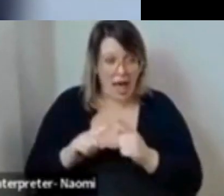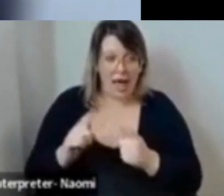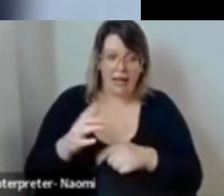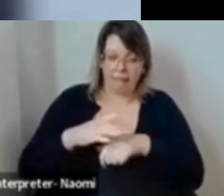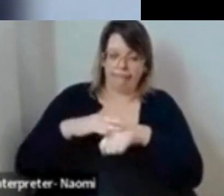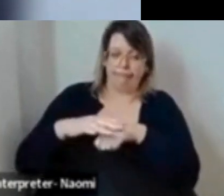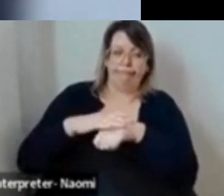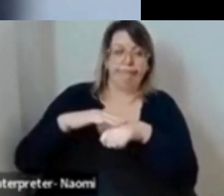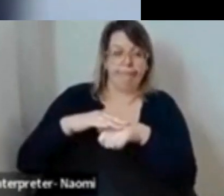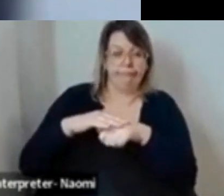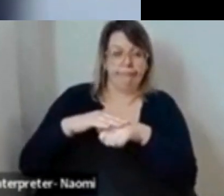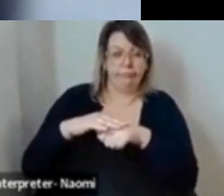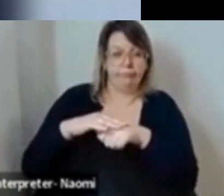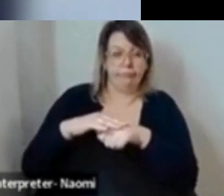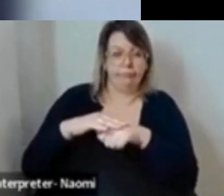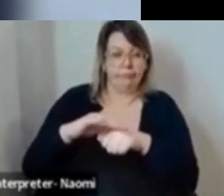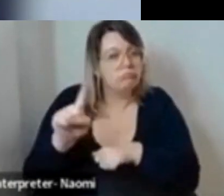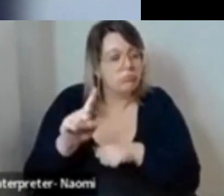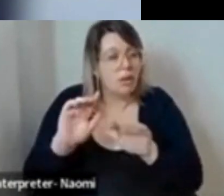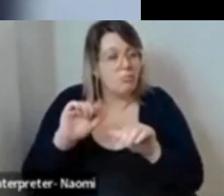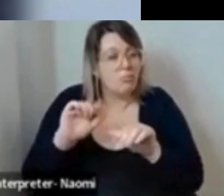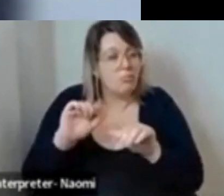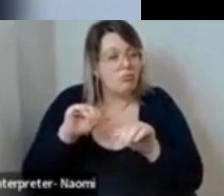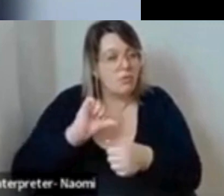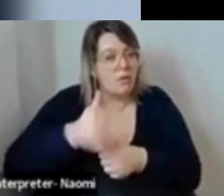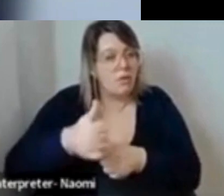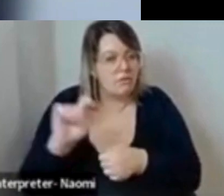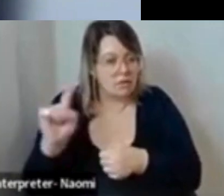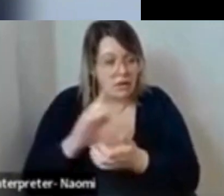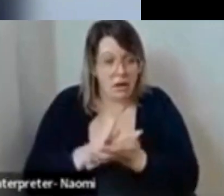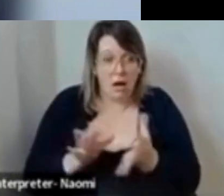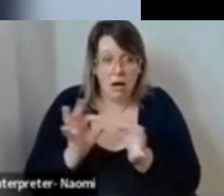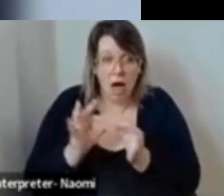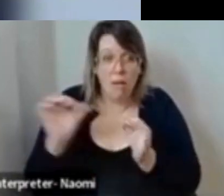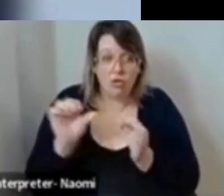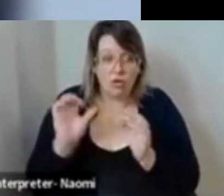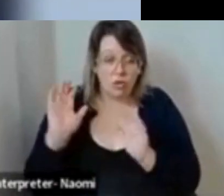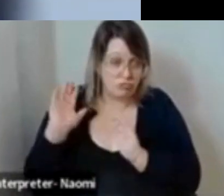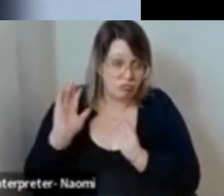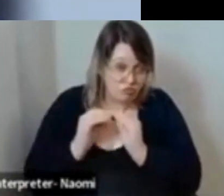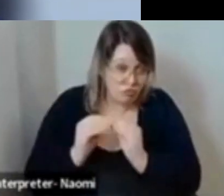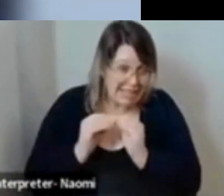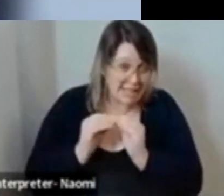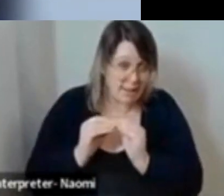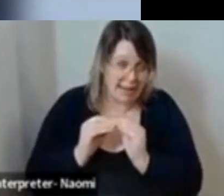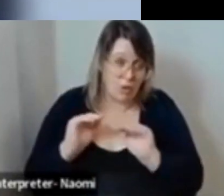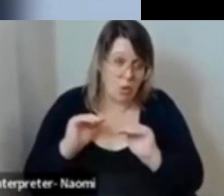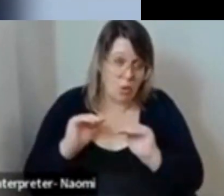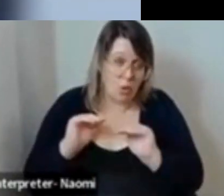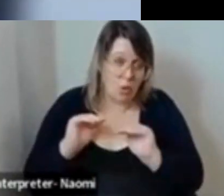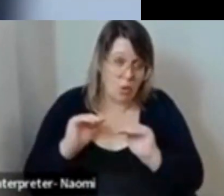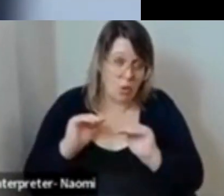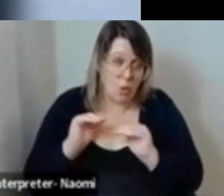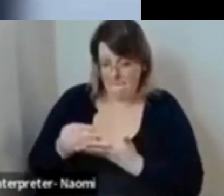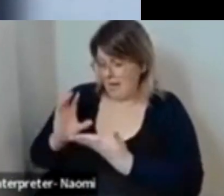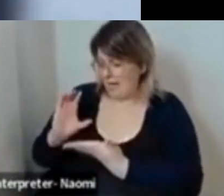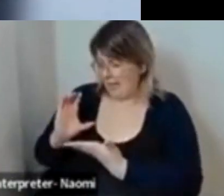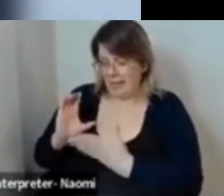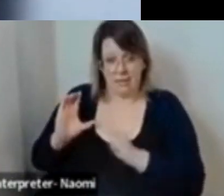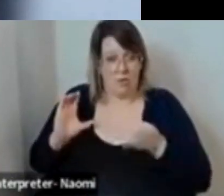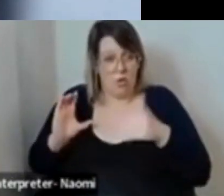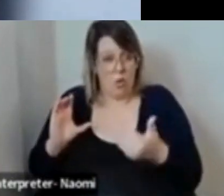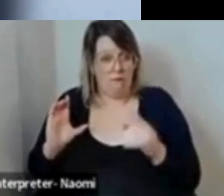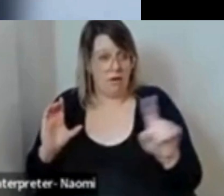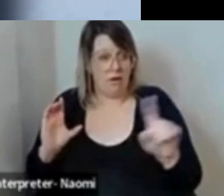what is the range of provision that any hub partnership can reasonably provide for the funding that they have in terms of